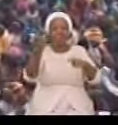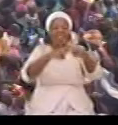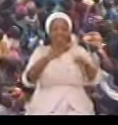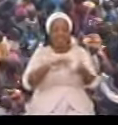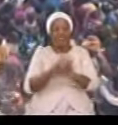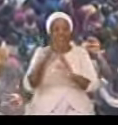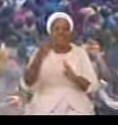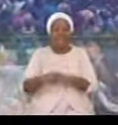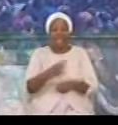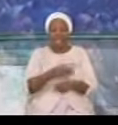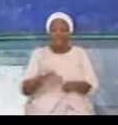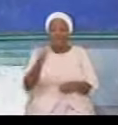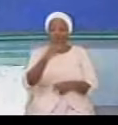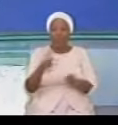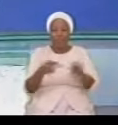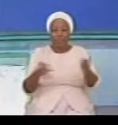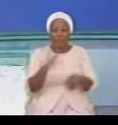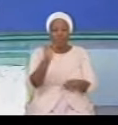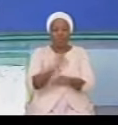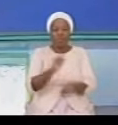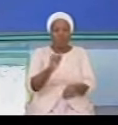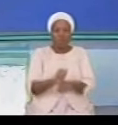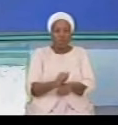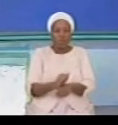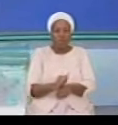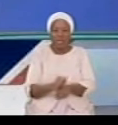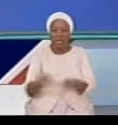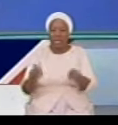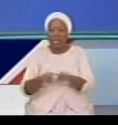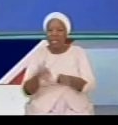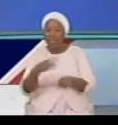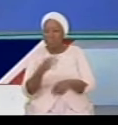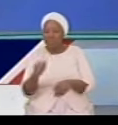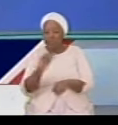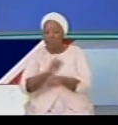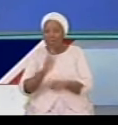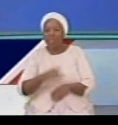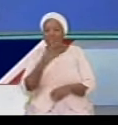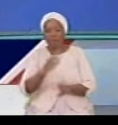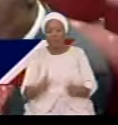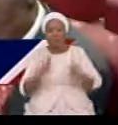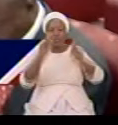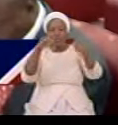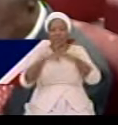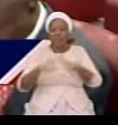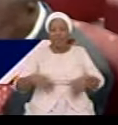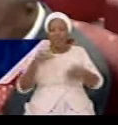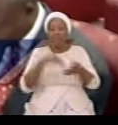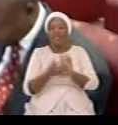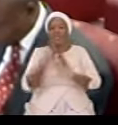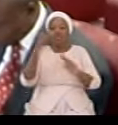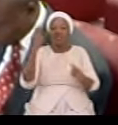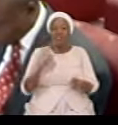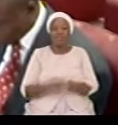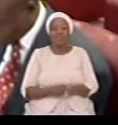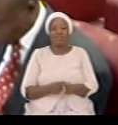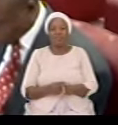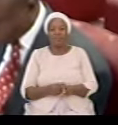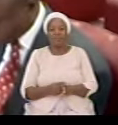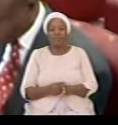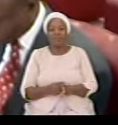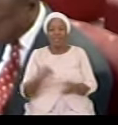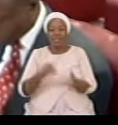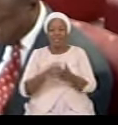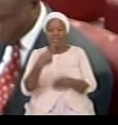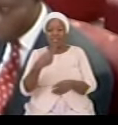your place of work, civil servants, there will be promotion in your life in Jesus' name. It